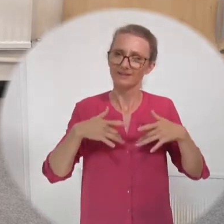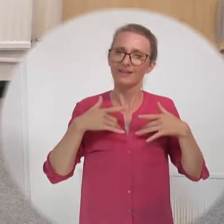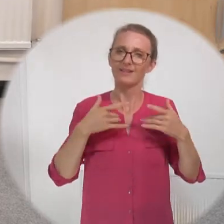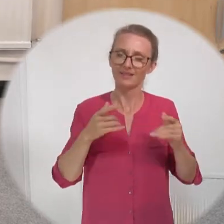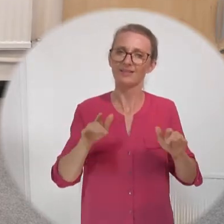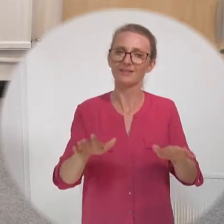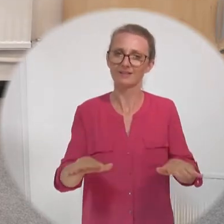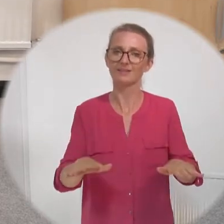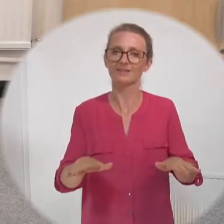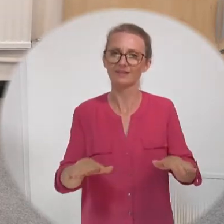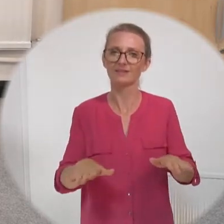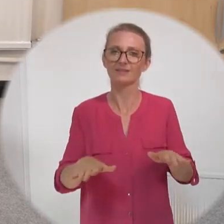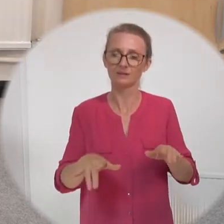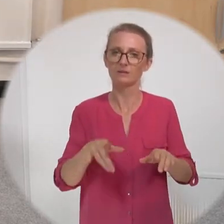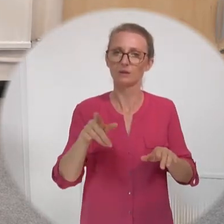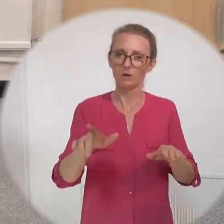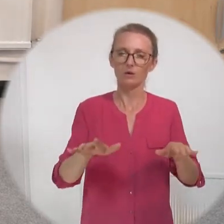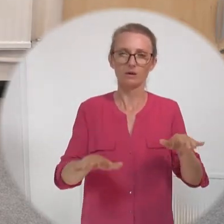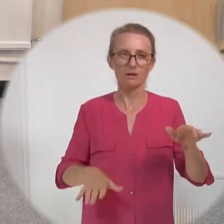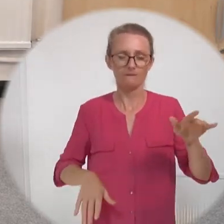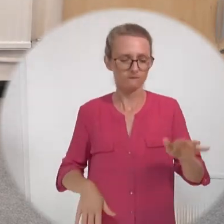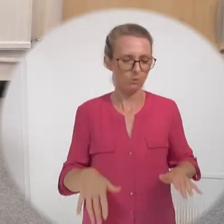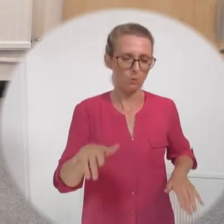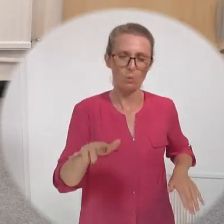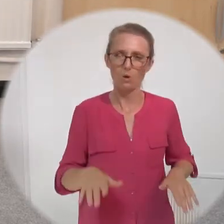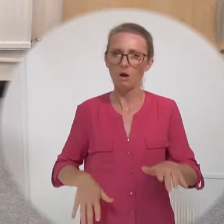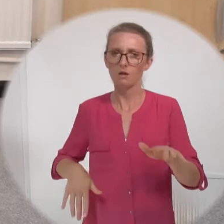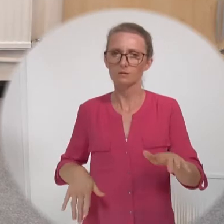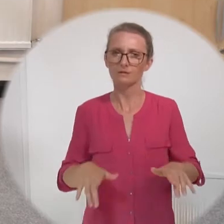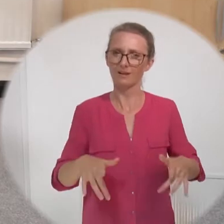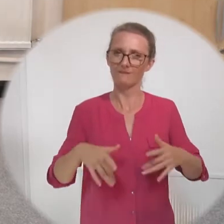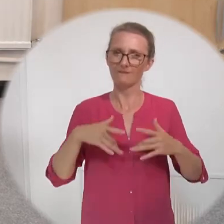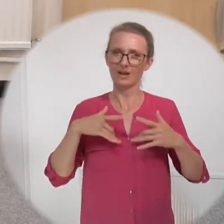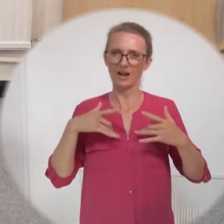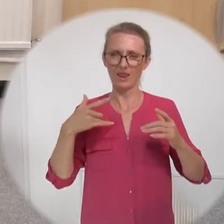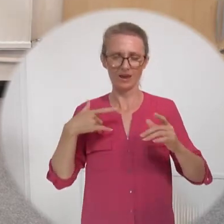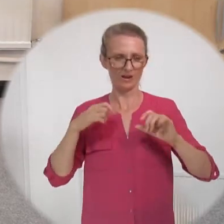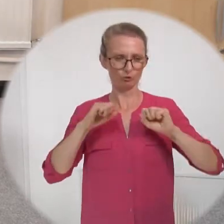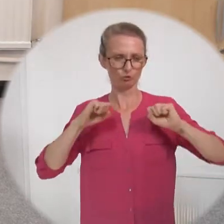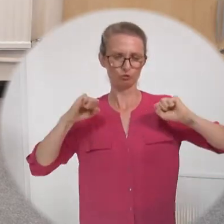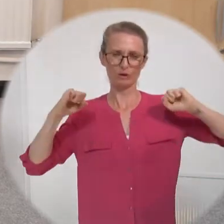So as you're going forwards and back, notice a stretch in that shoulder joint.